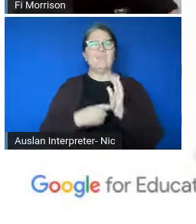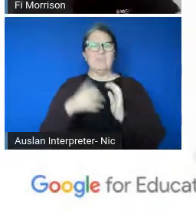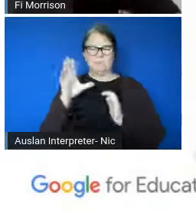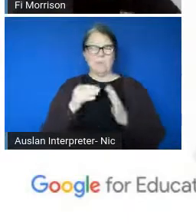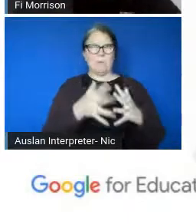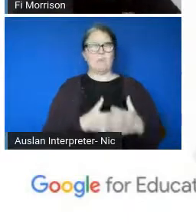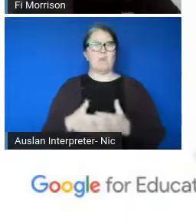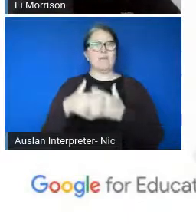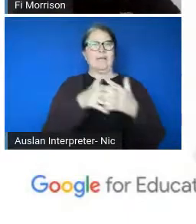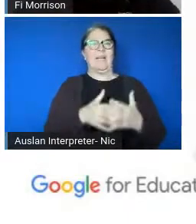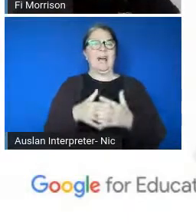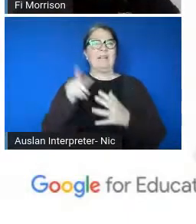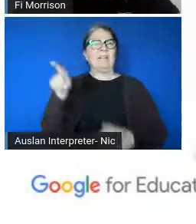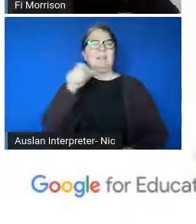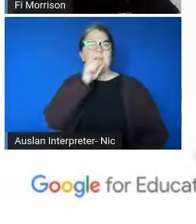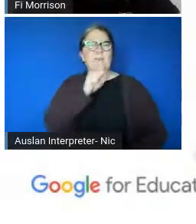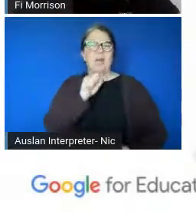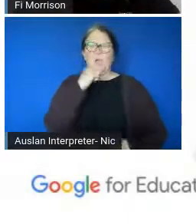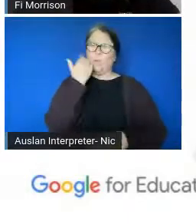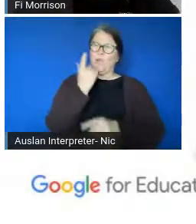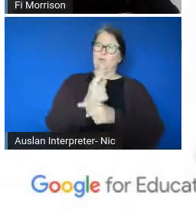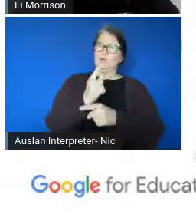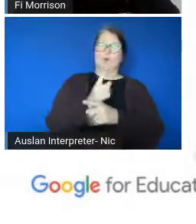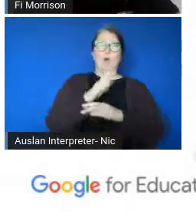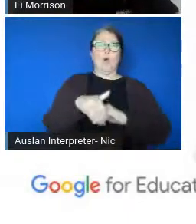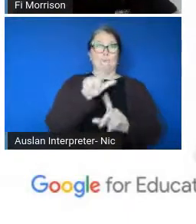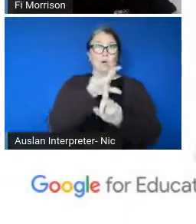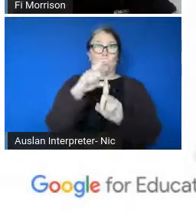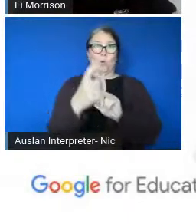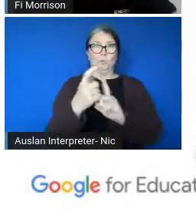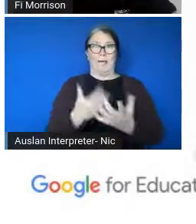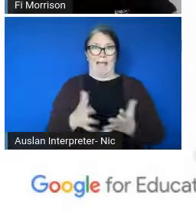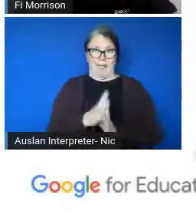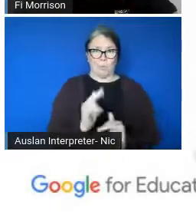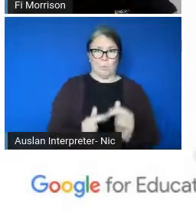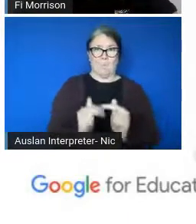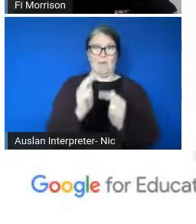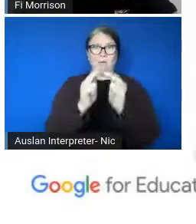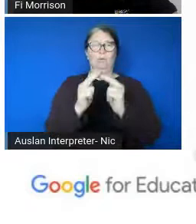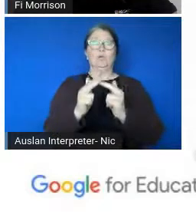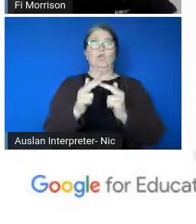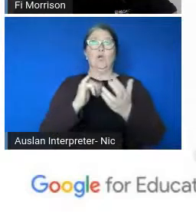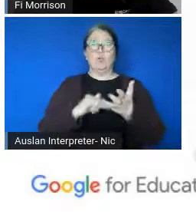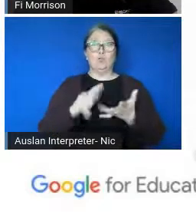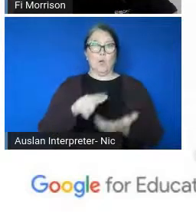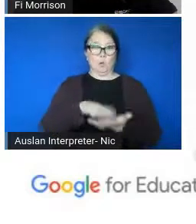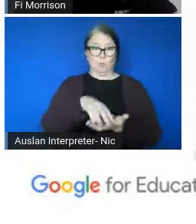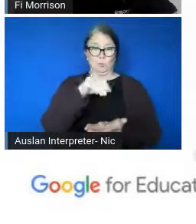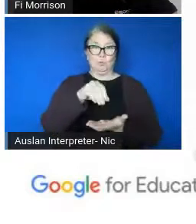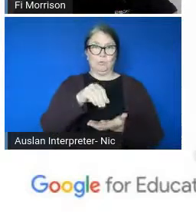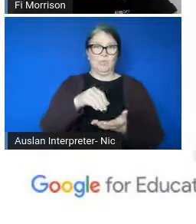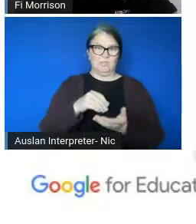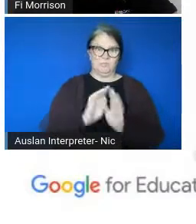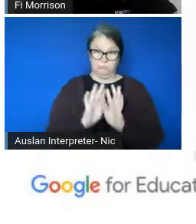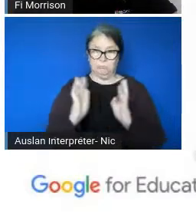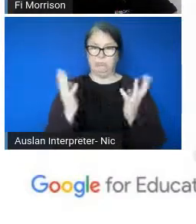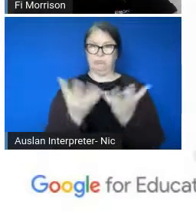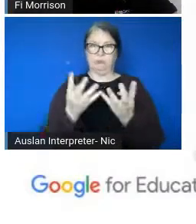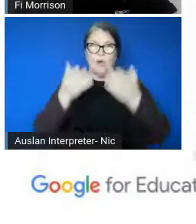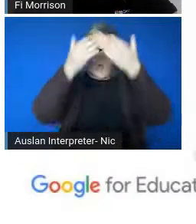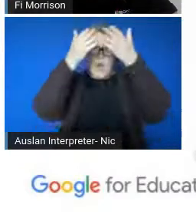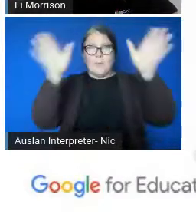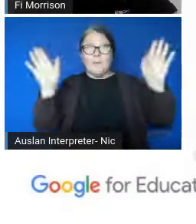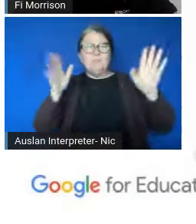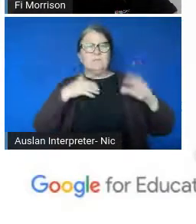talks about how do you build a culture where students give each other feedback to make high quality learning and to make high